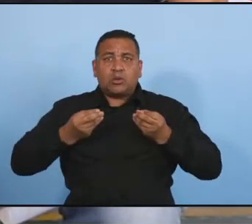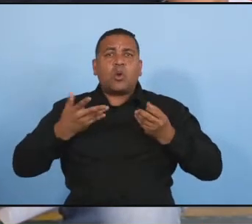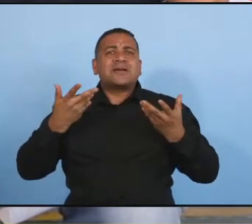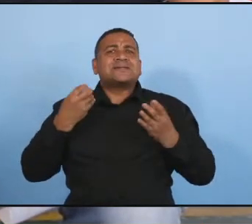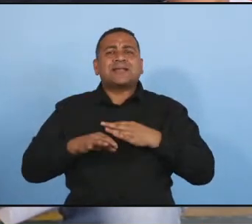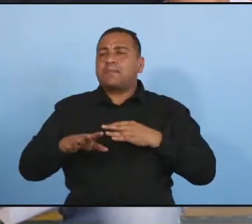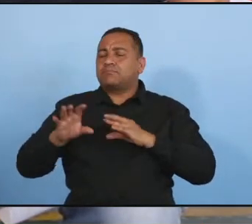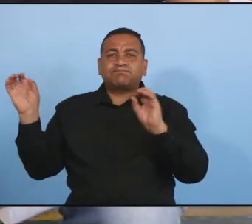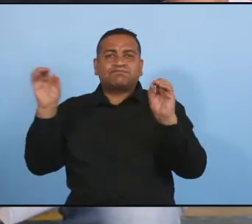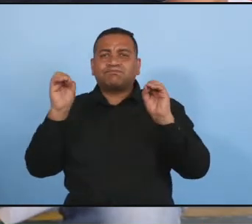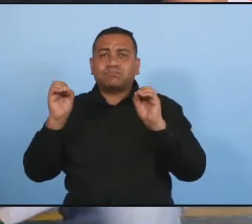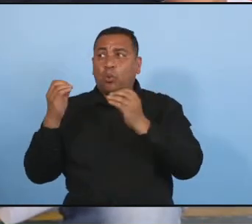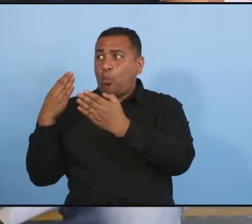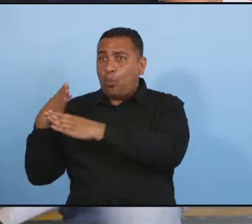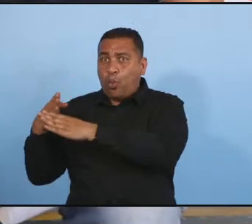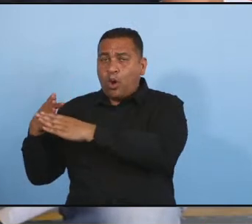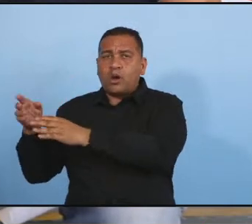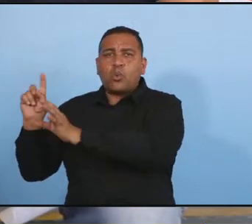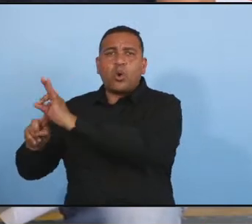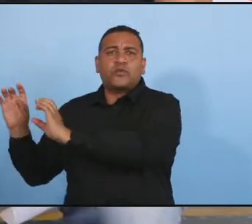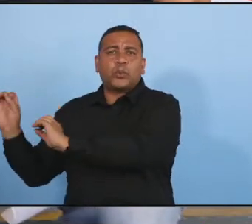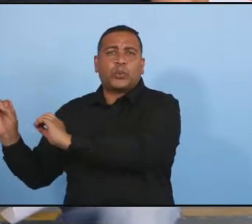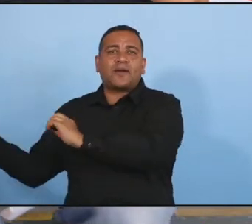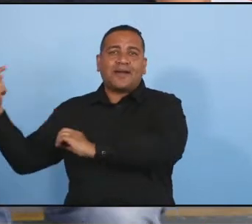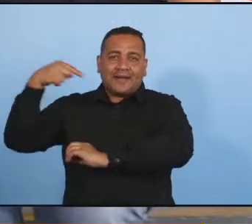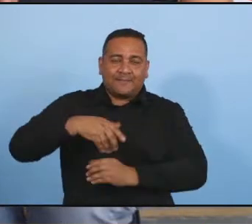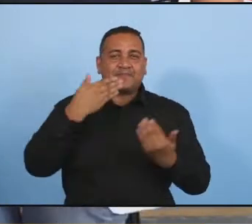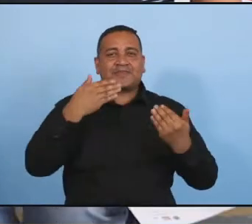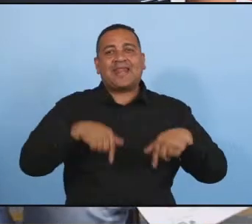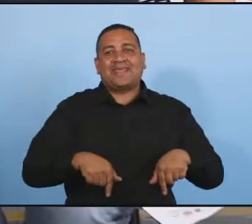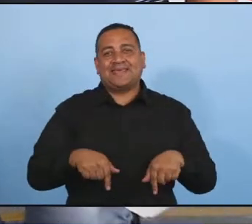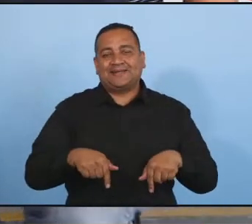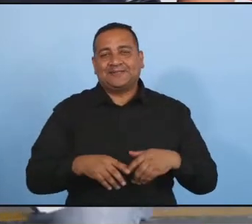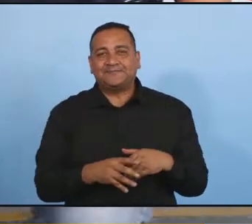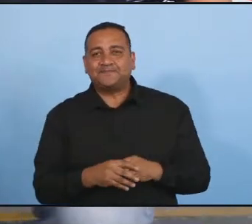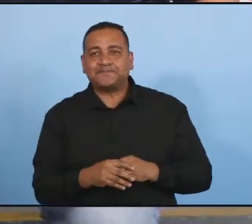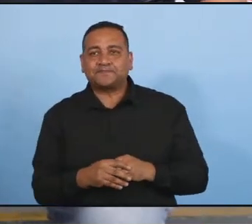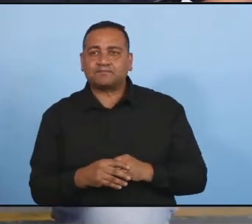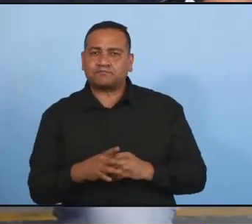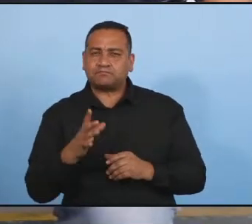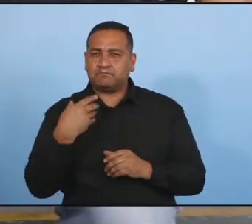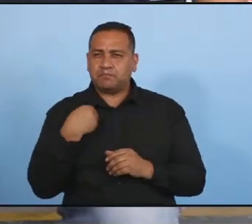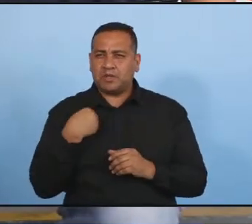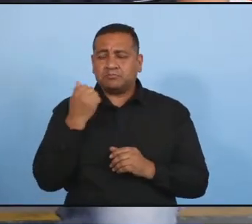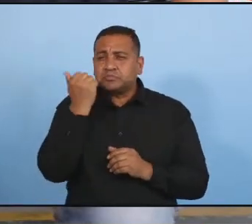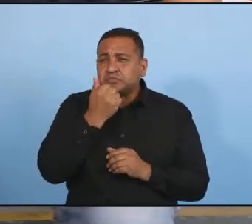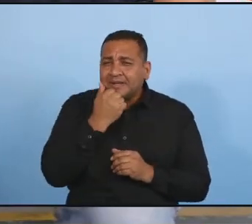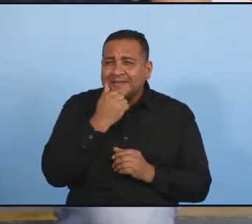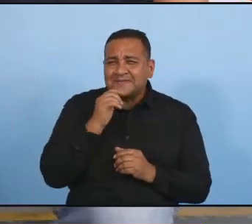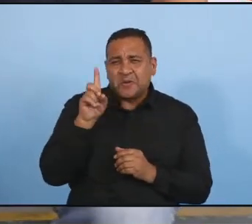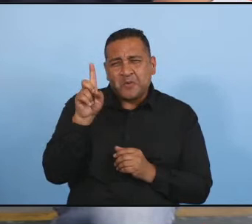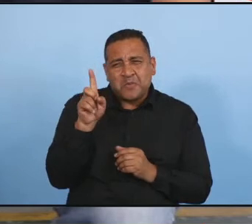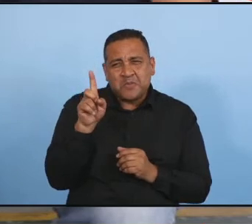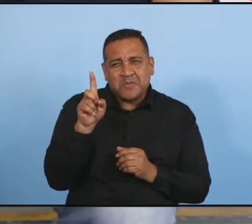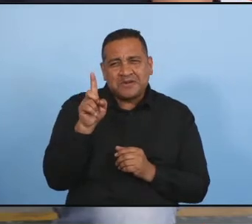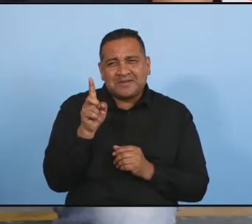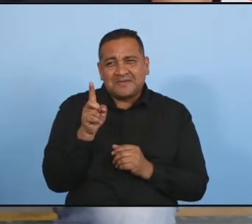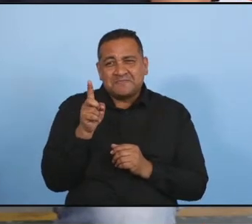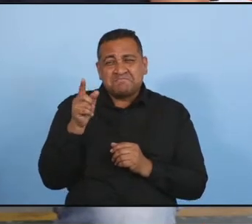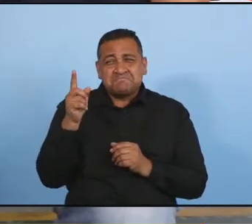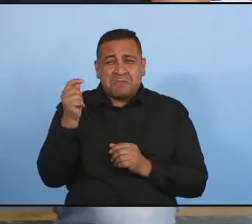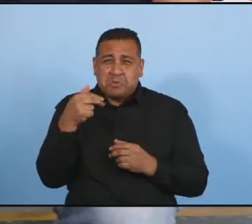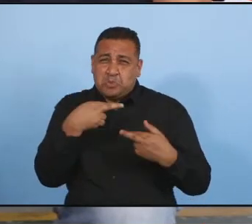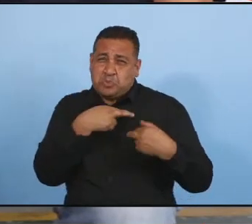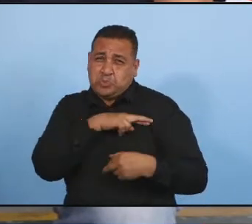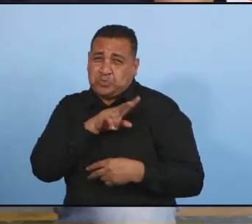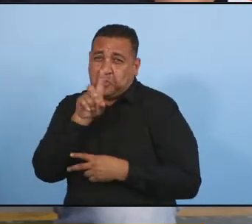ask you this question, and I apologize for posing this question anyway, because it's a bit rude. I'm not going to lie, but I'm going to ask you